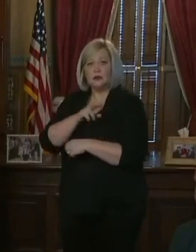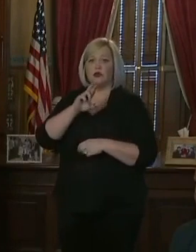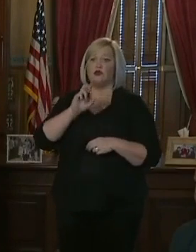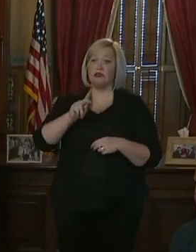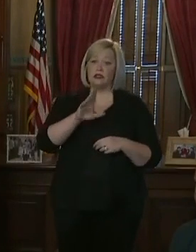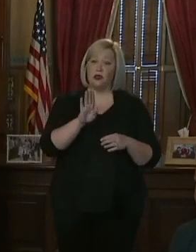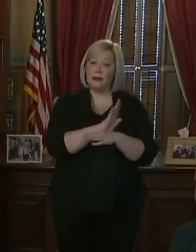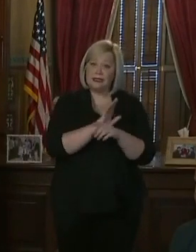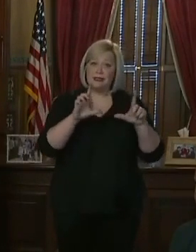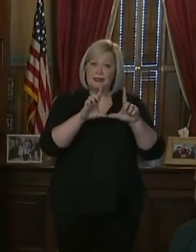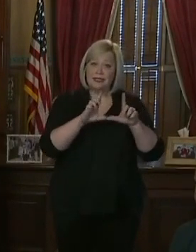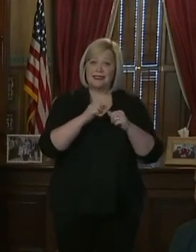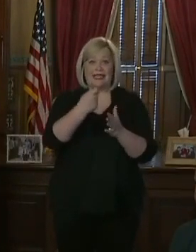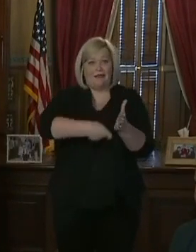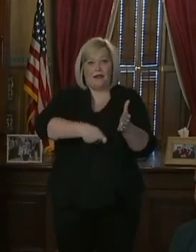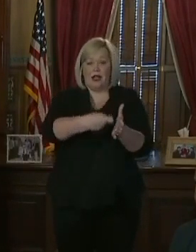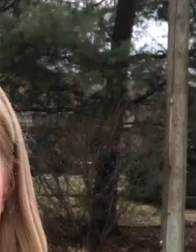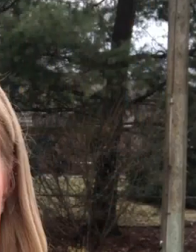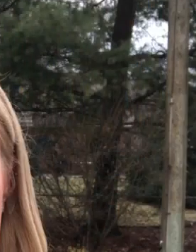business license and fines.